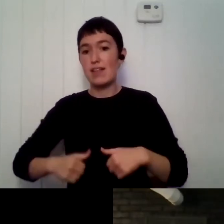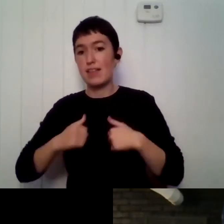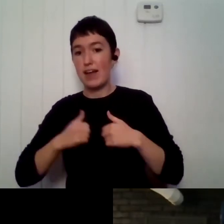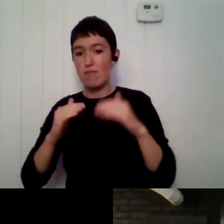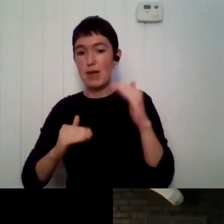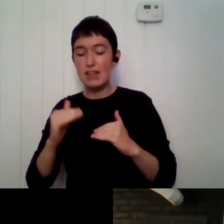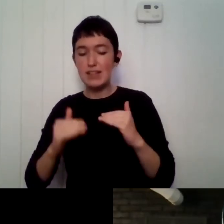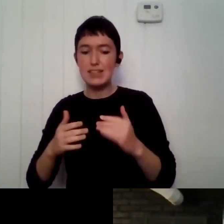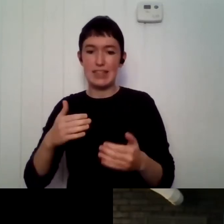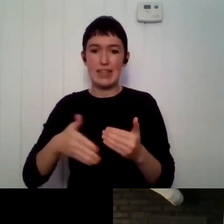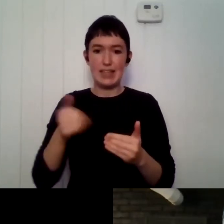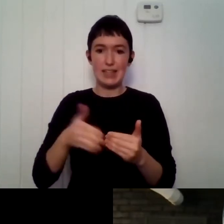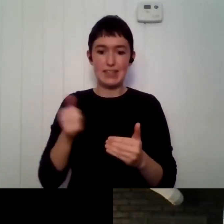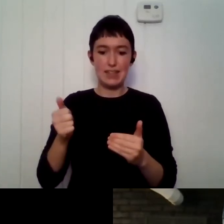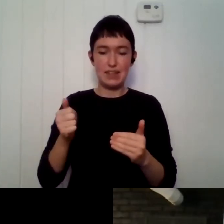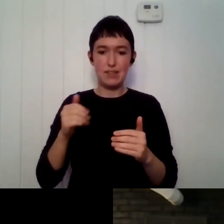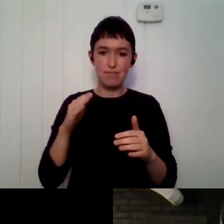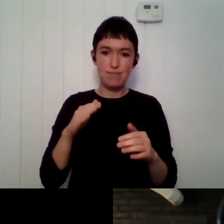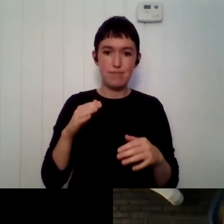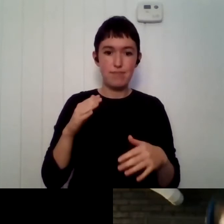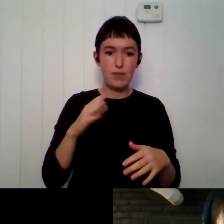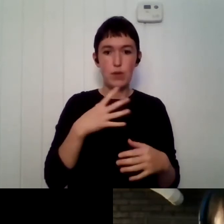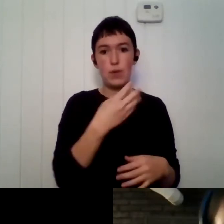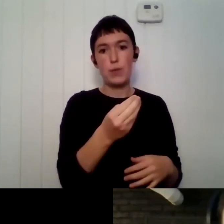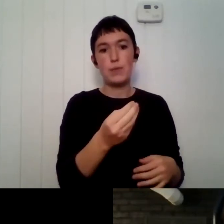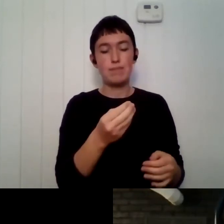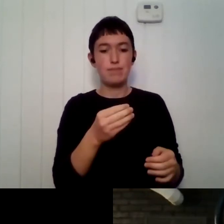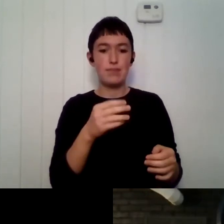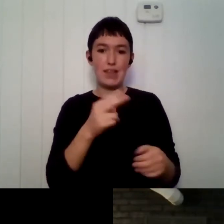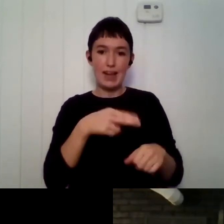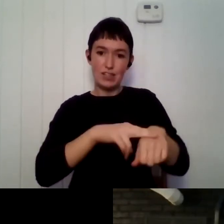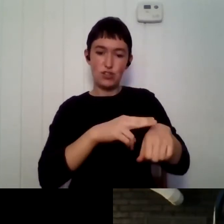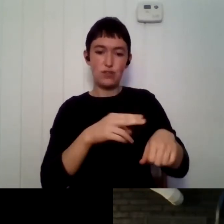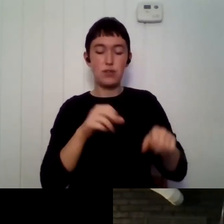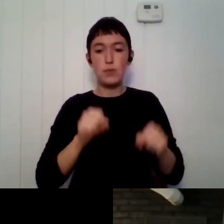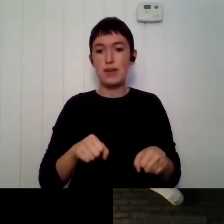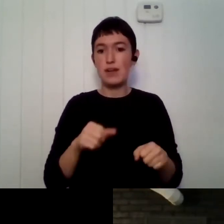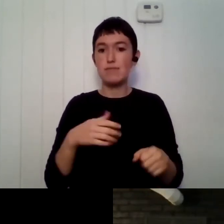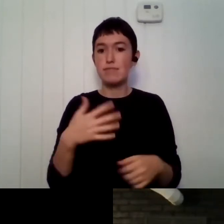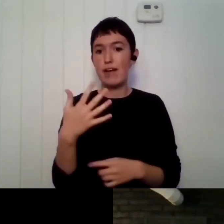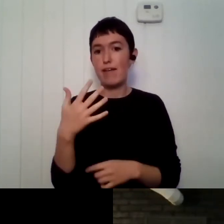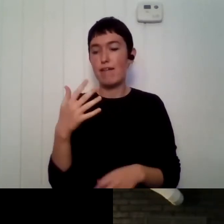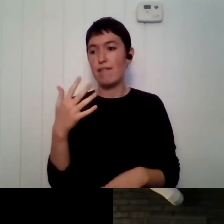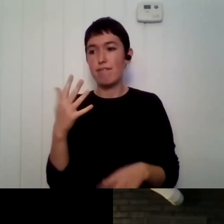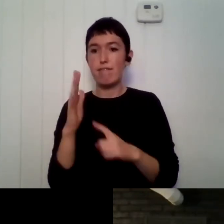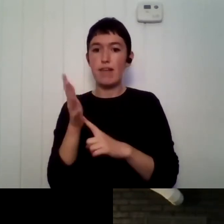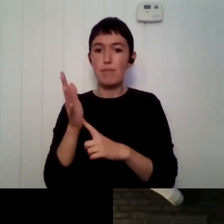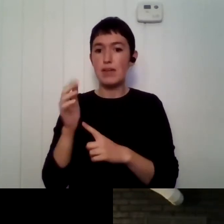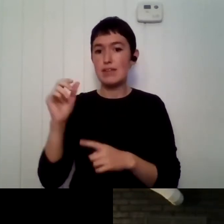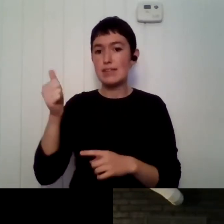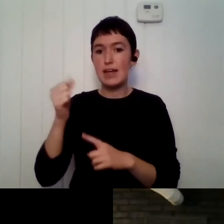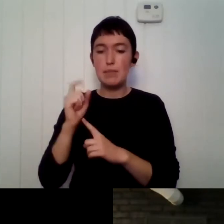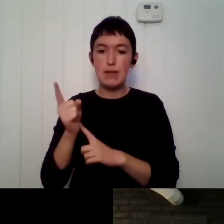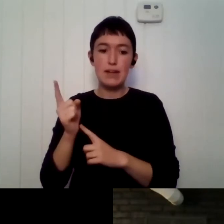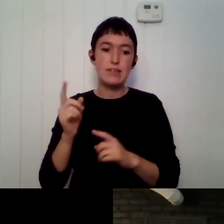So even going just for like a 5-10 minute walk, and you can be out like in the middle of the woods. And I thought